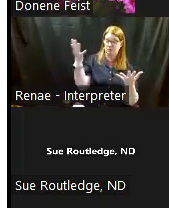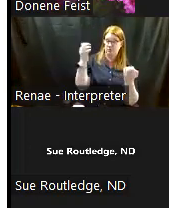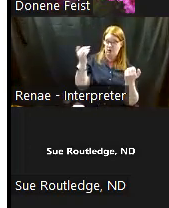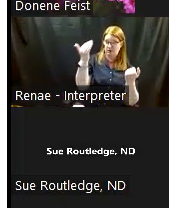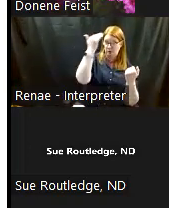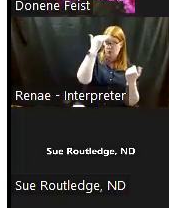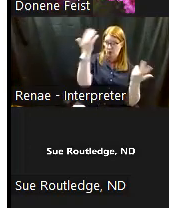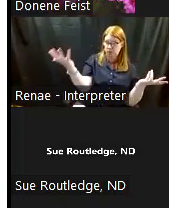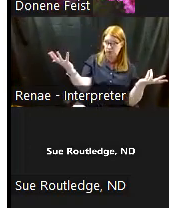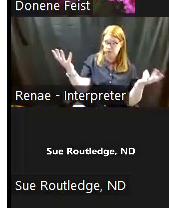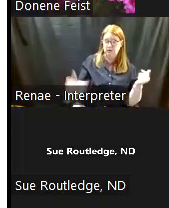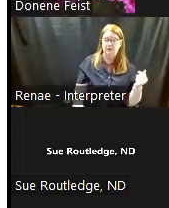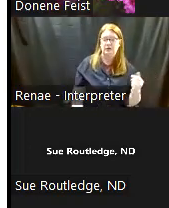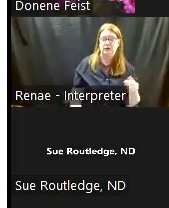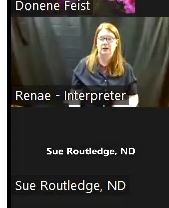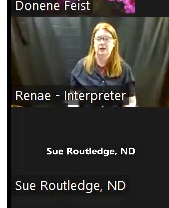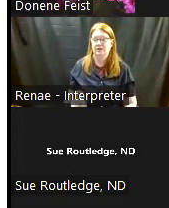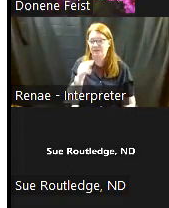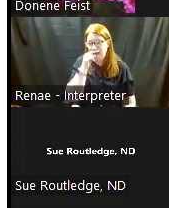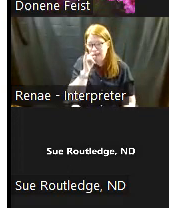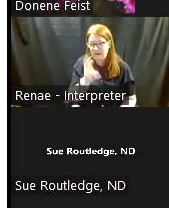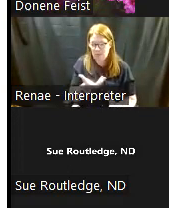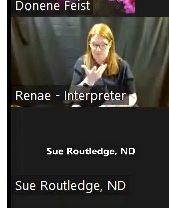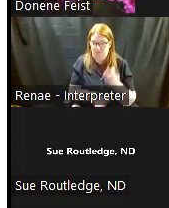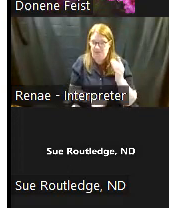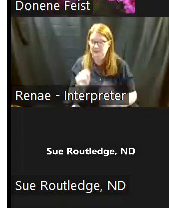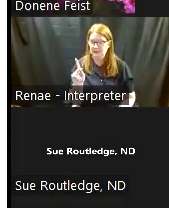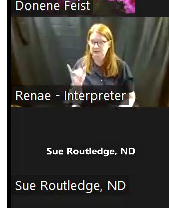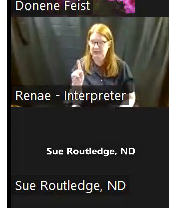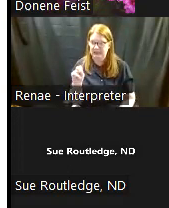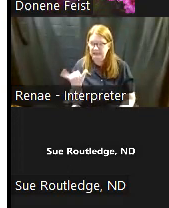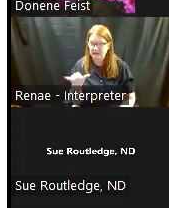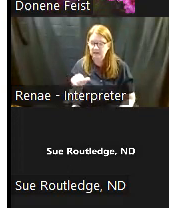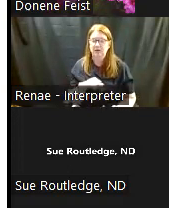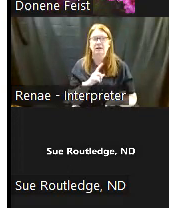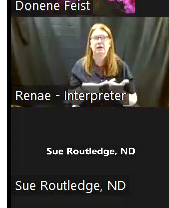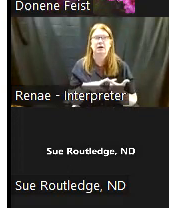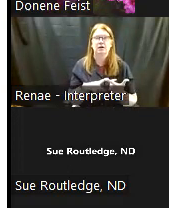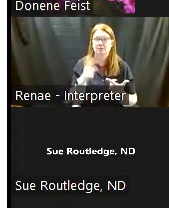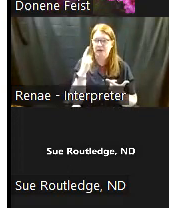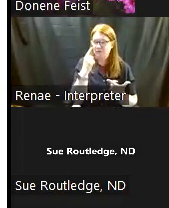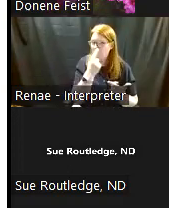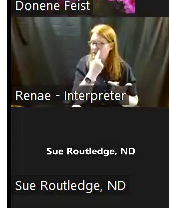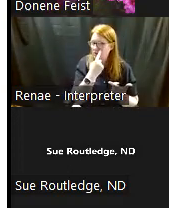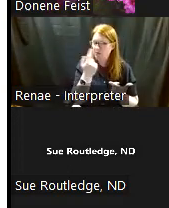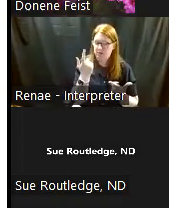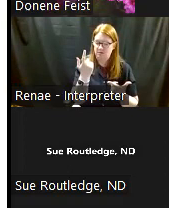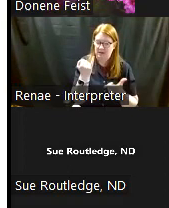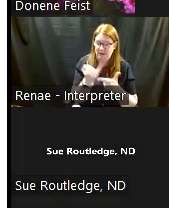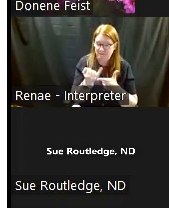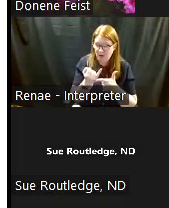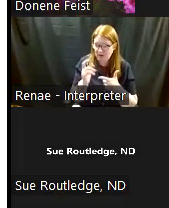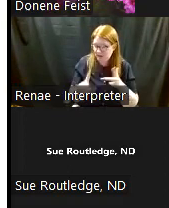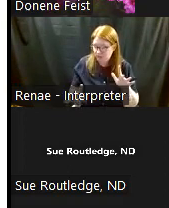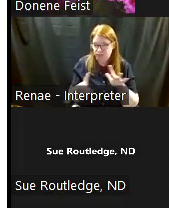that are missing kidneys. I've had kids that have severe visual impairments that might come on later in their life.